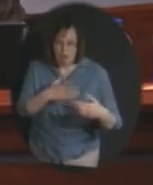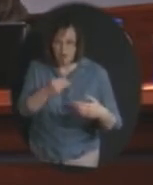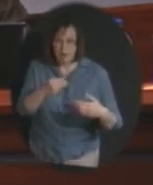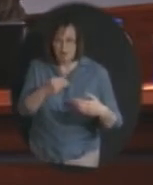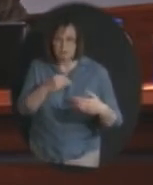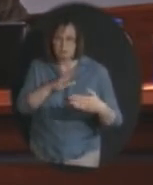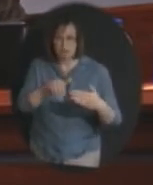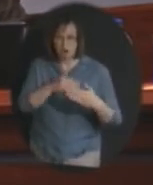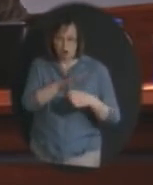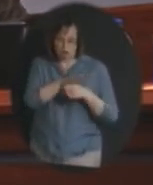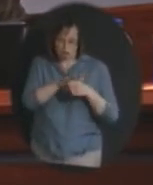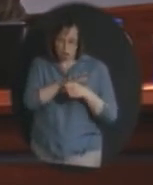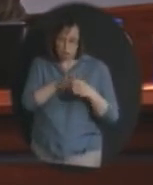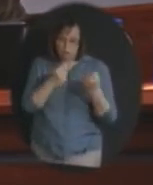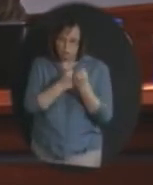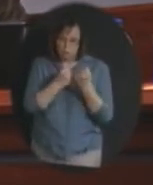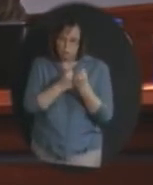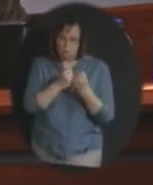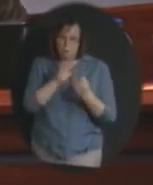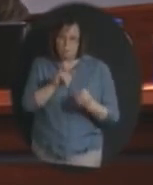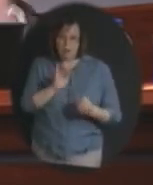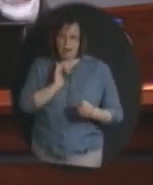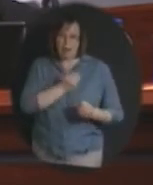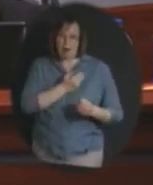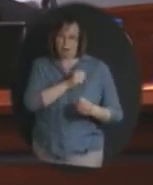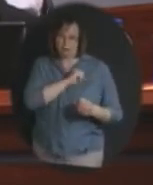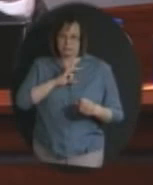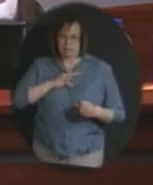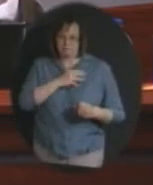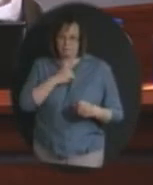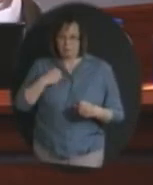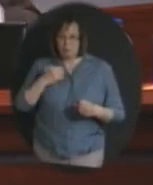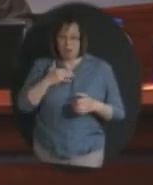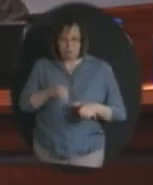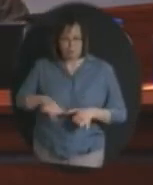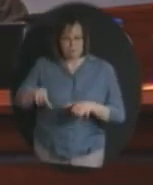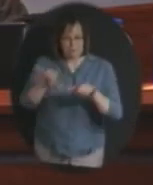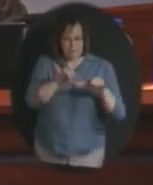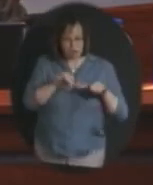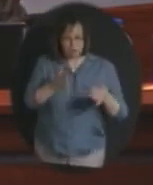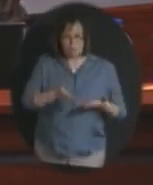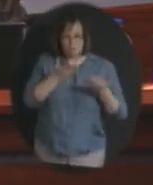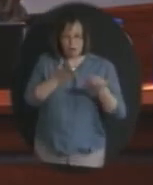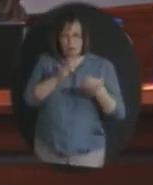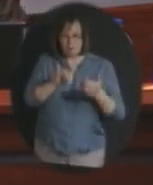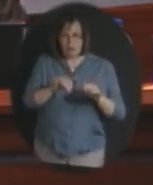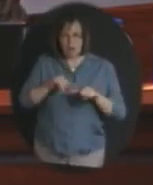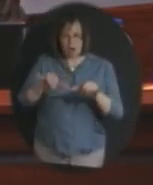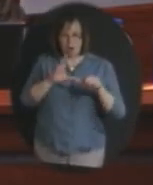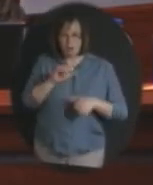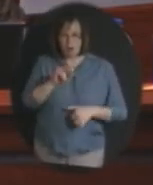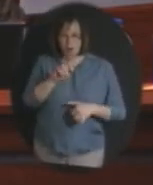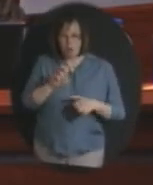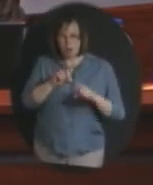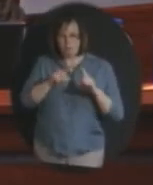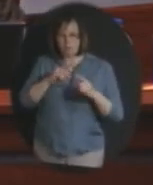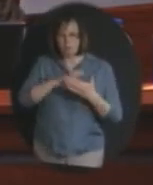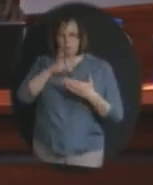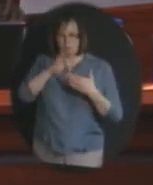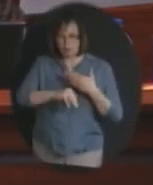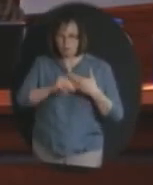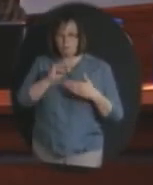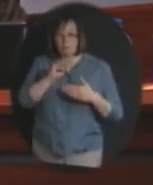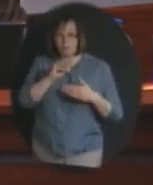been all locally driven by our staff members. We have those standards that were provided by Common Core, but the curriculum development has been by